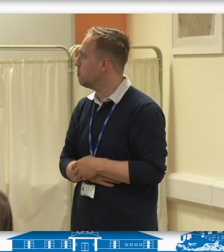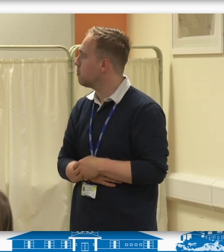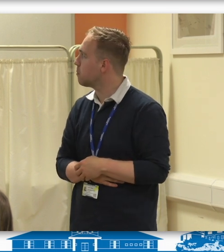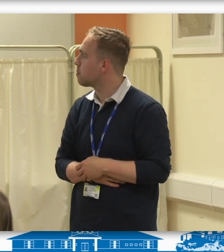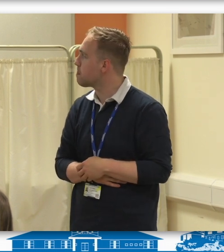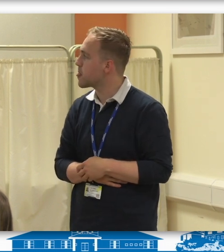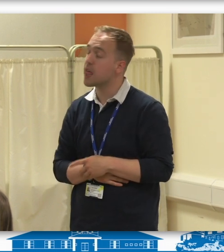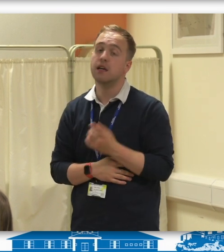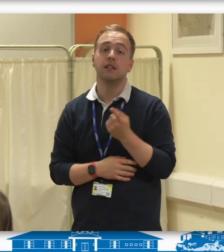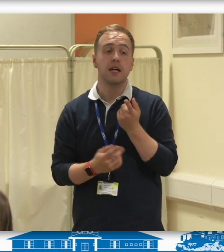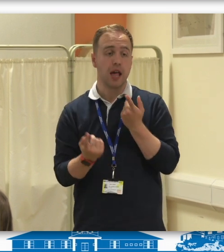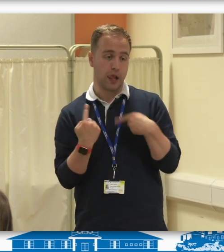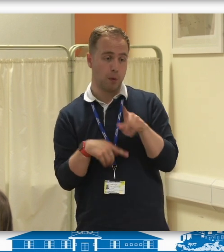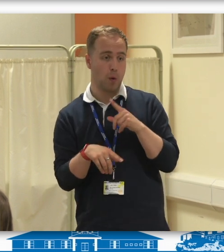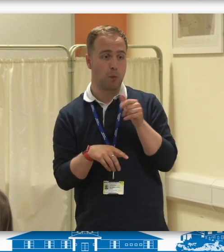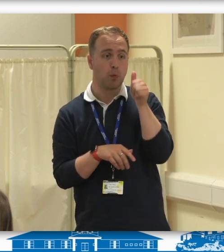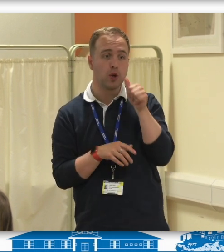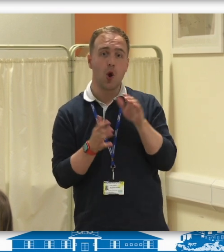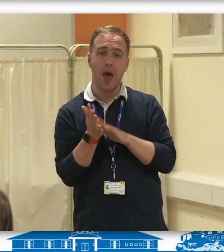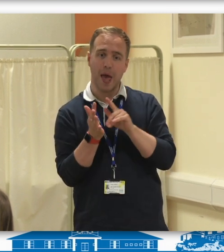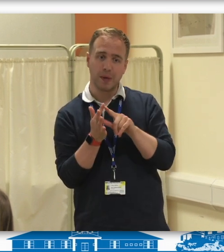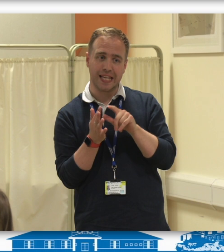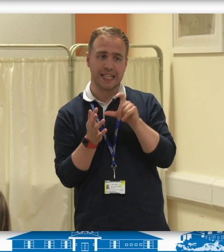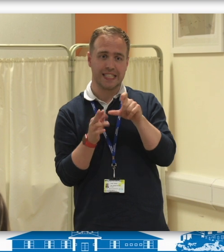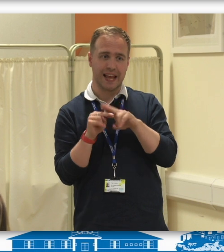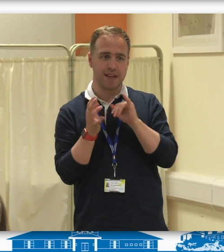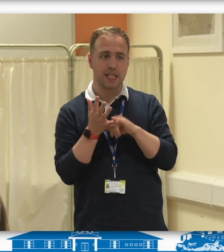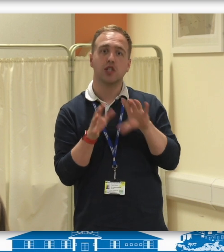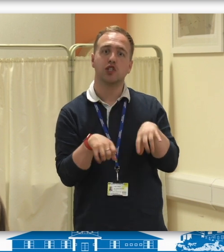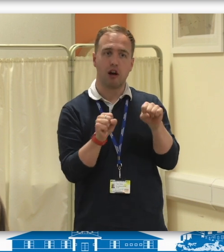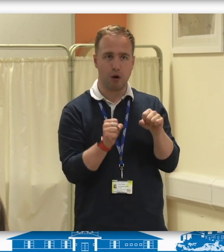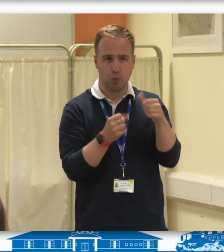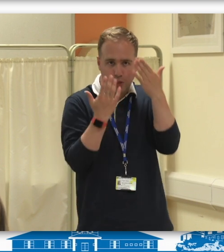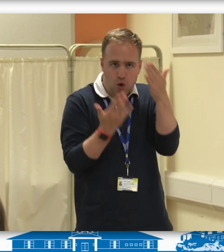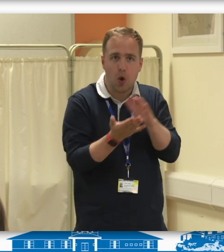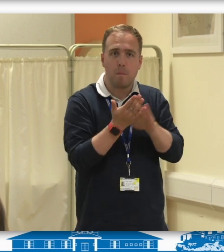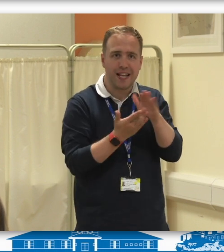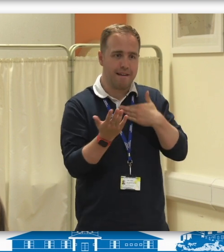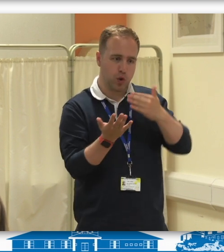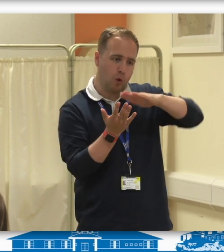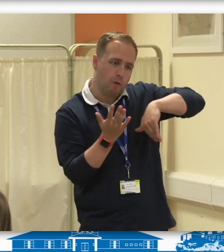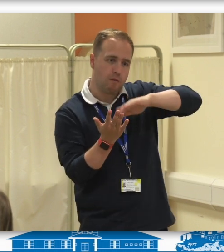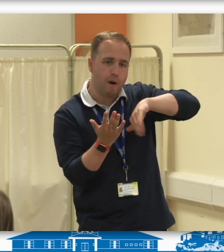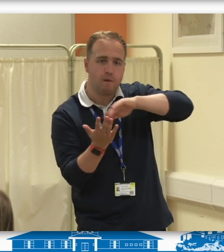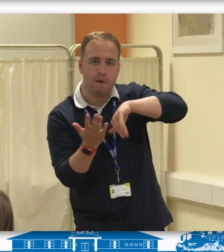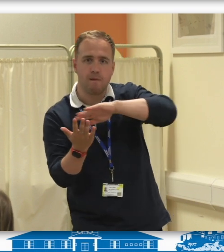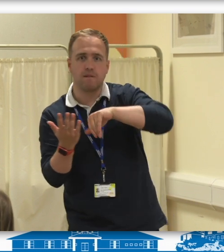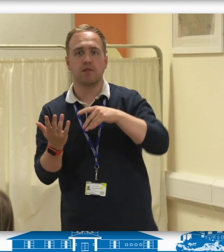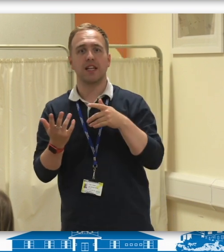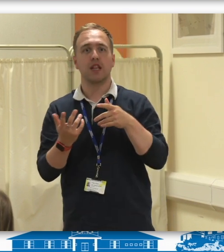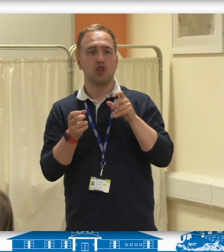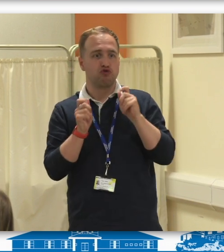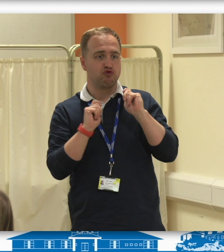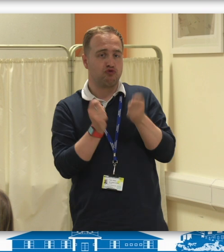Because we don't understand what causes ME/CFS, diagnosis is by exclusion. It's challenging and its treatment is